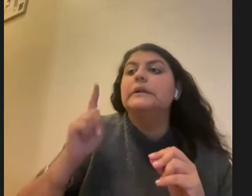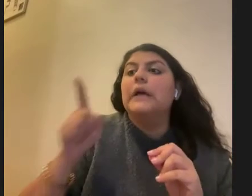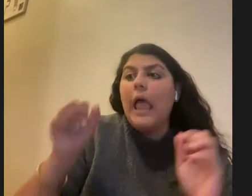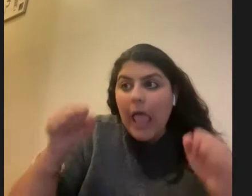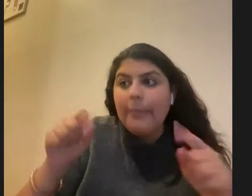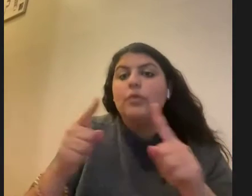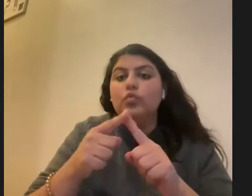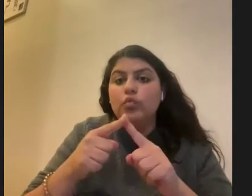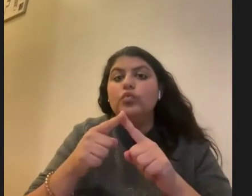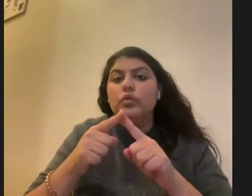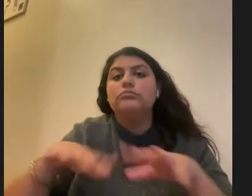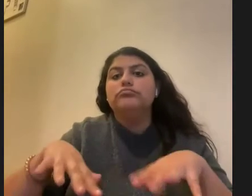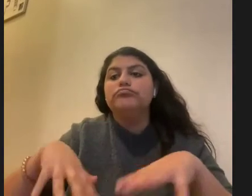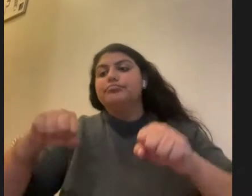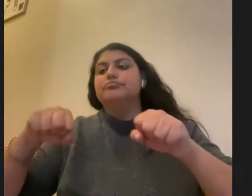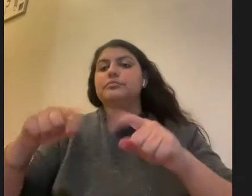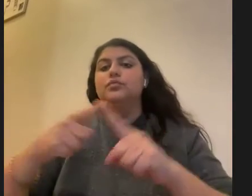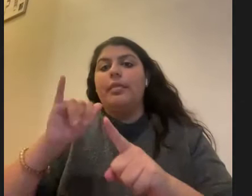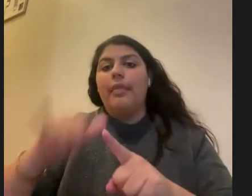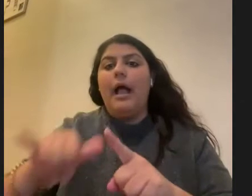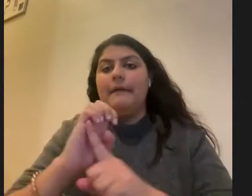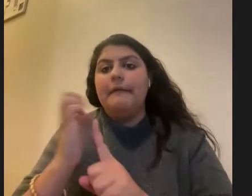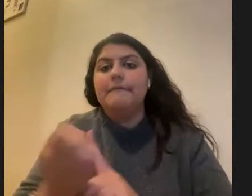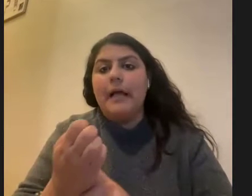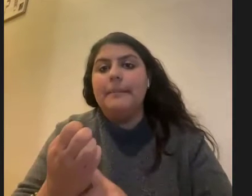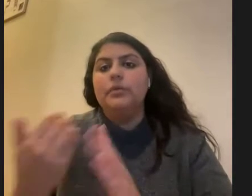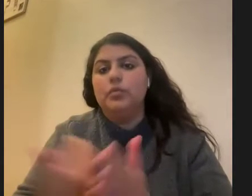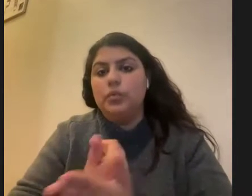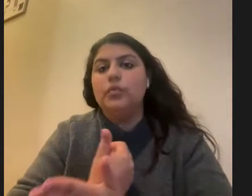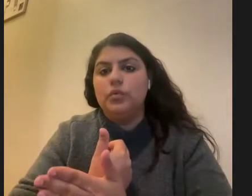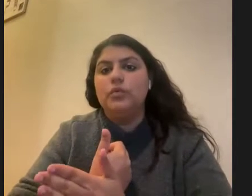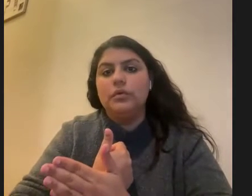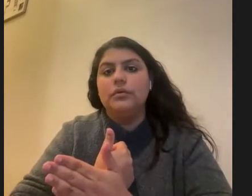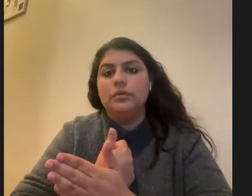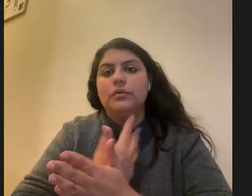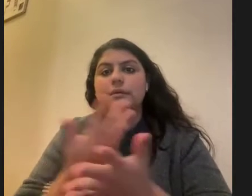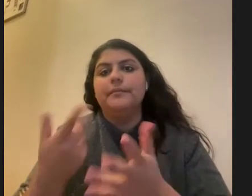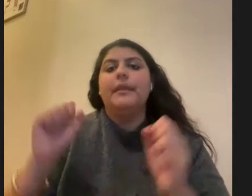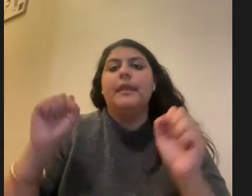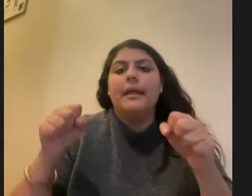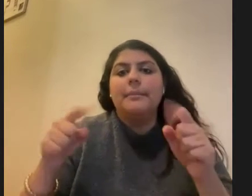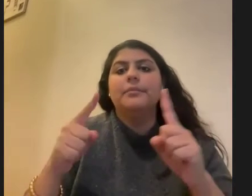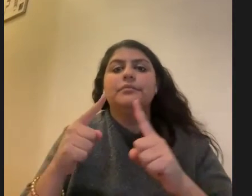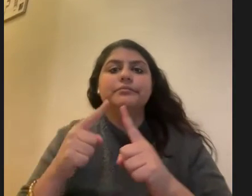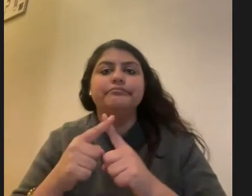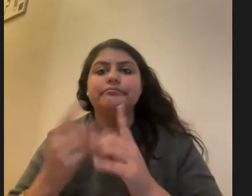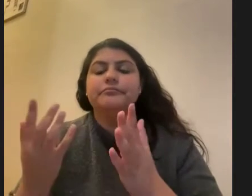acclimate to a new environment. And especially with RNA editing, that they can kind of just adapt